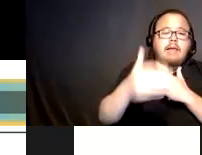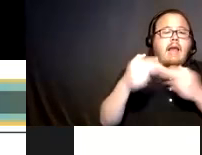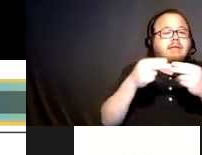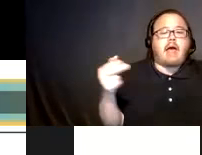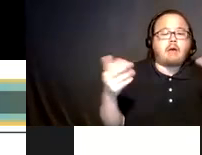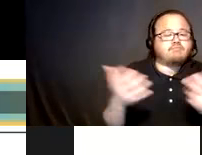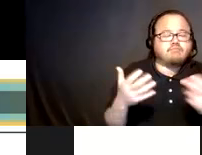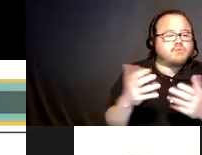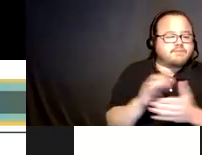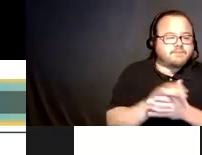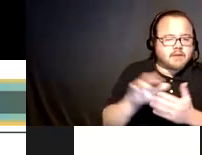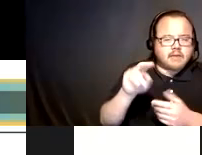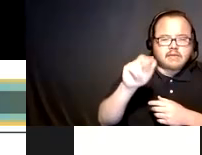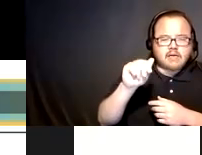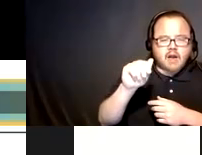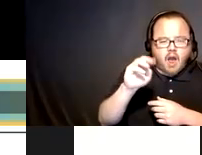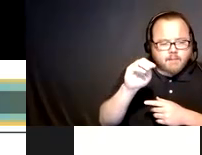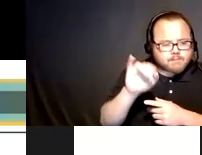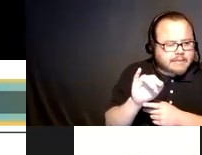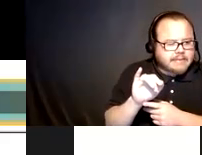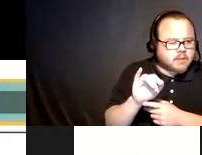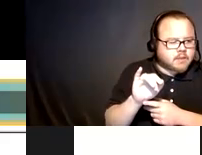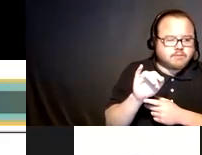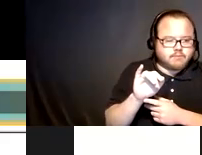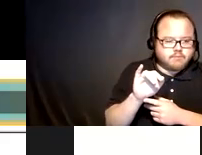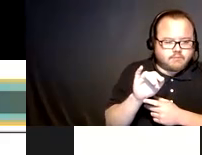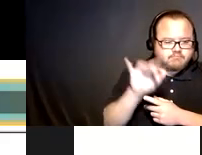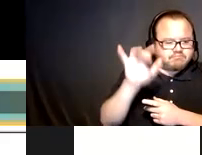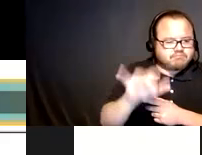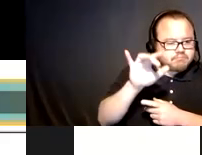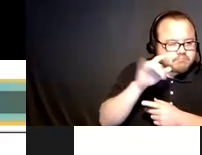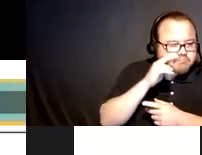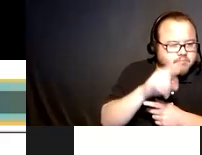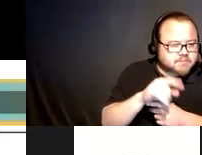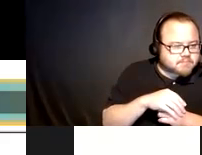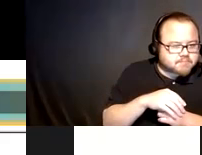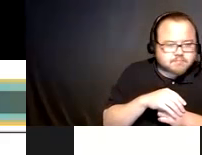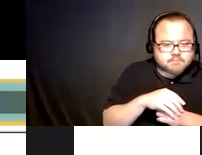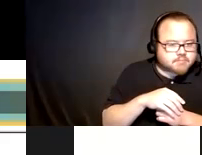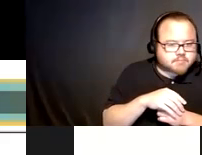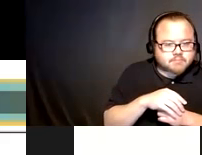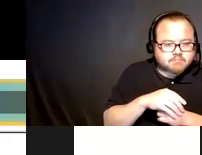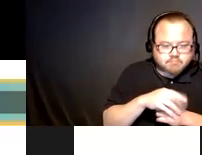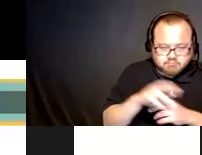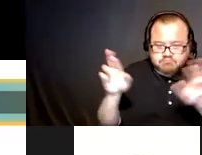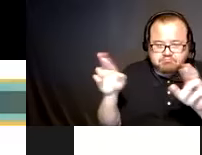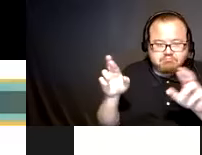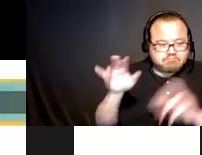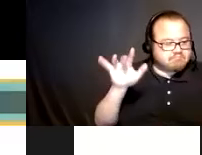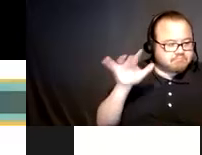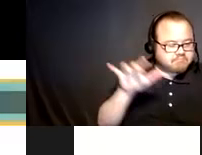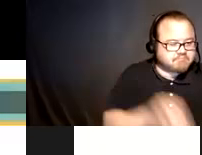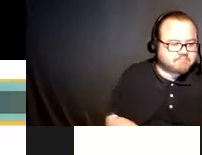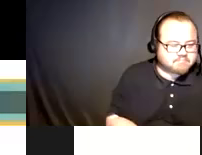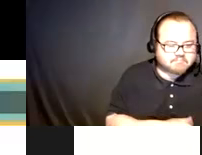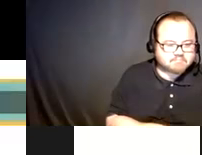for NAMI on campus and SAP. All right, if you're ready to move on, yes, we are going to share